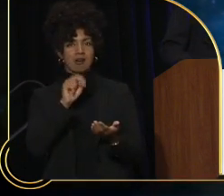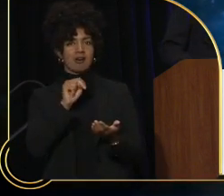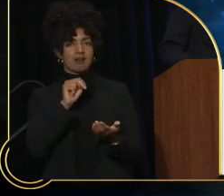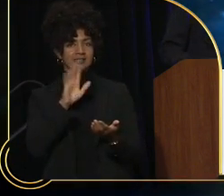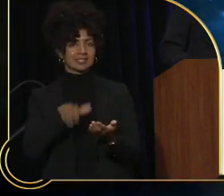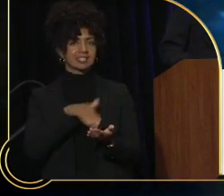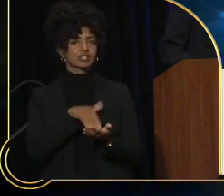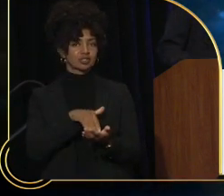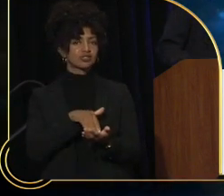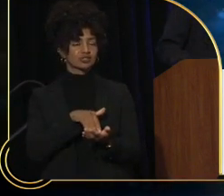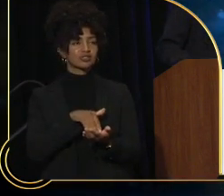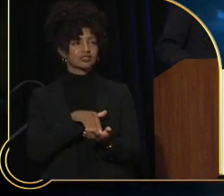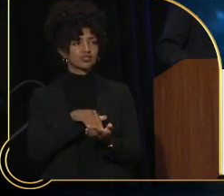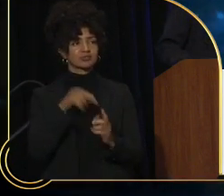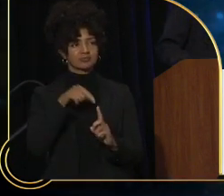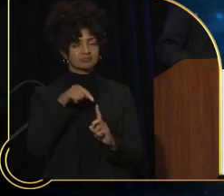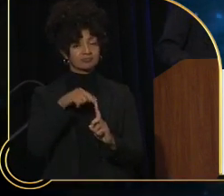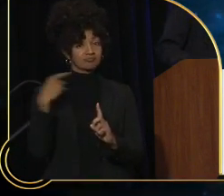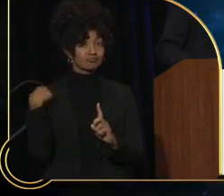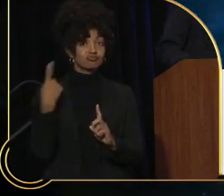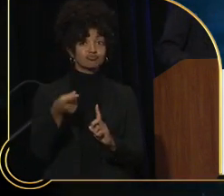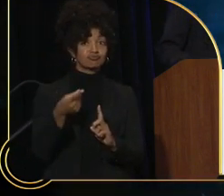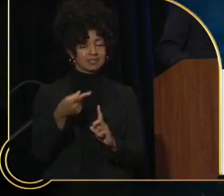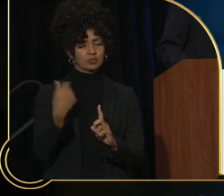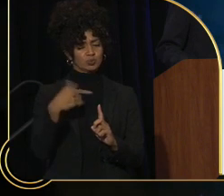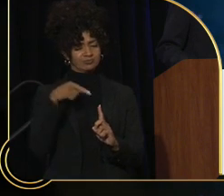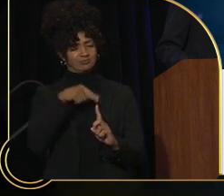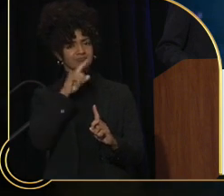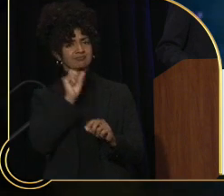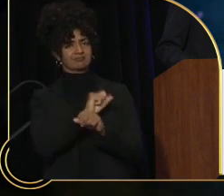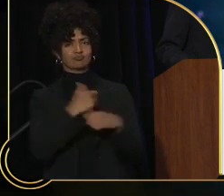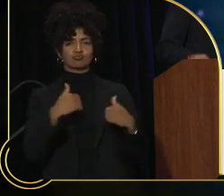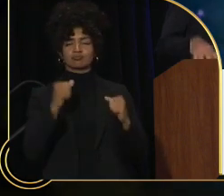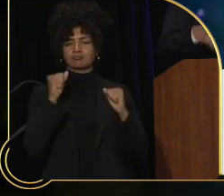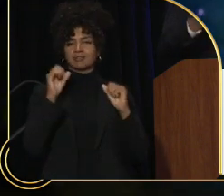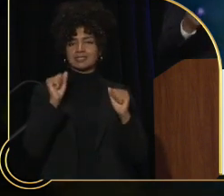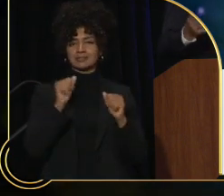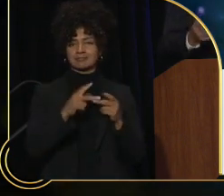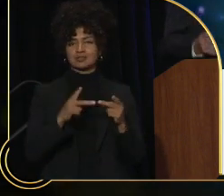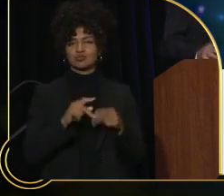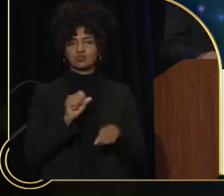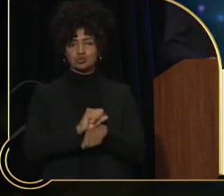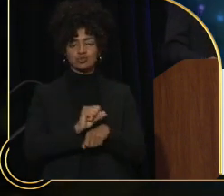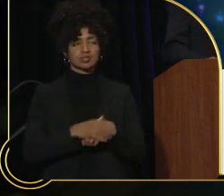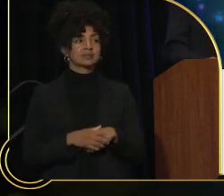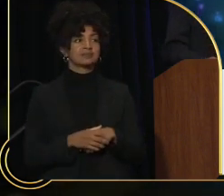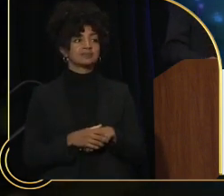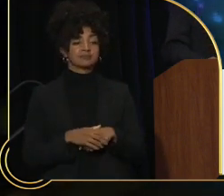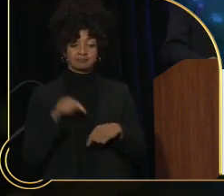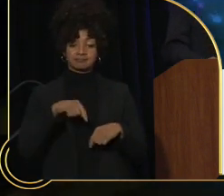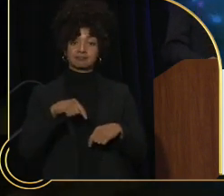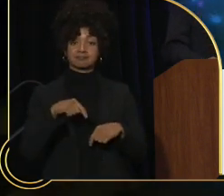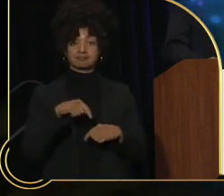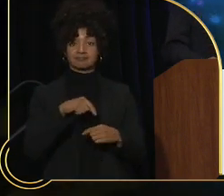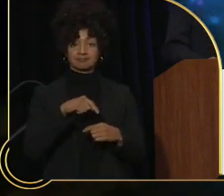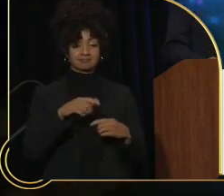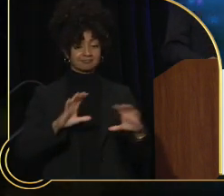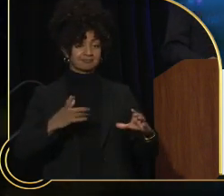has been and it is a great place to work, a place where, as we say, you can